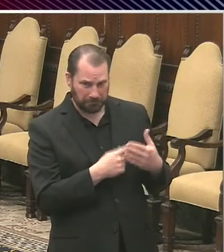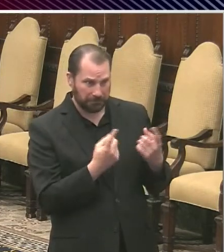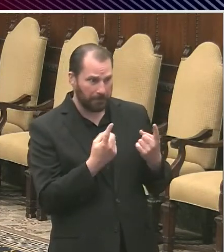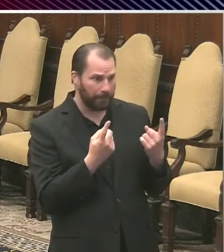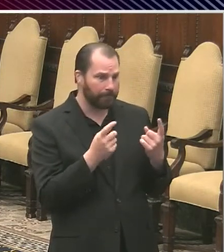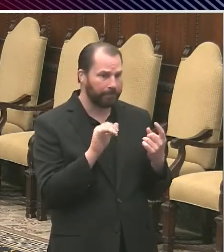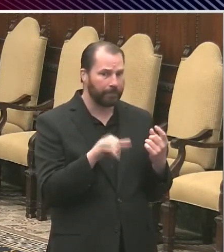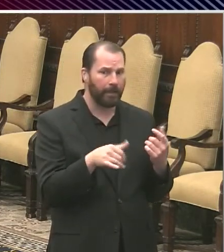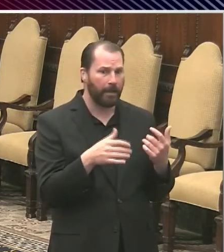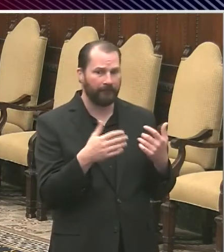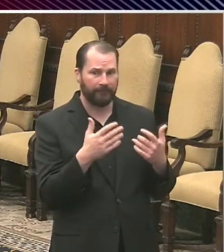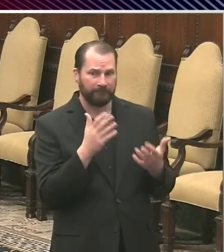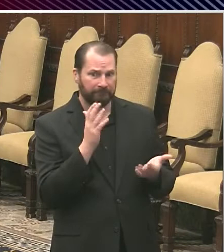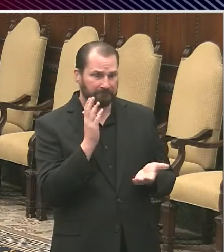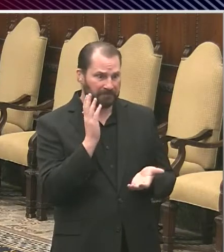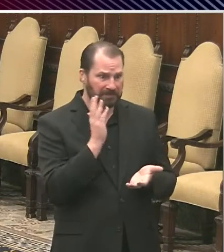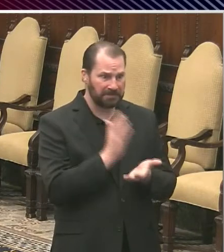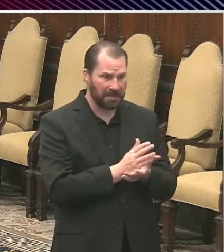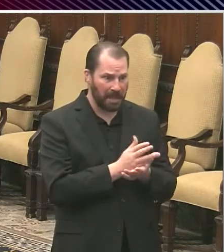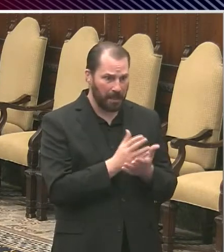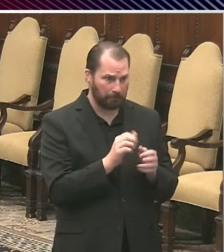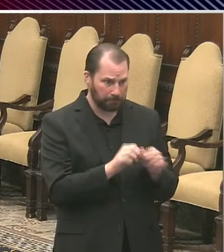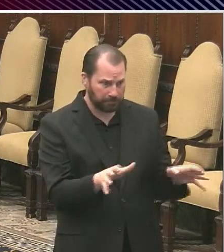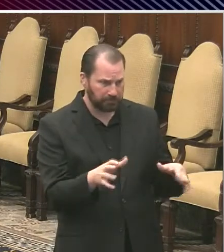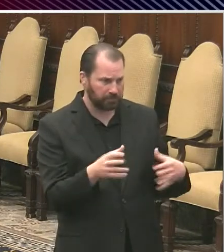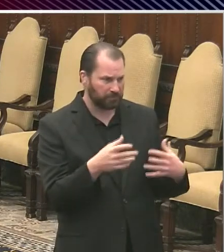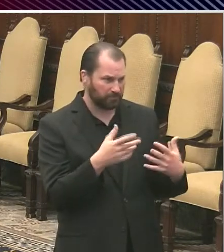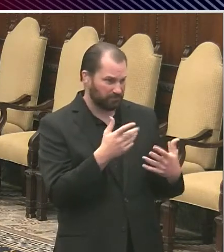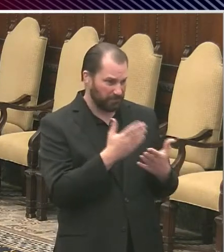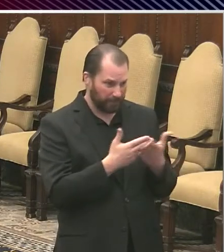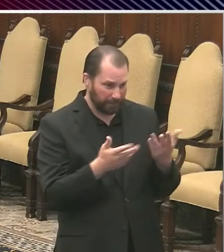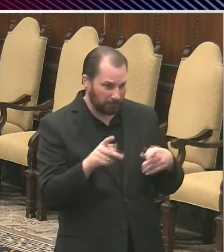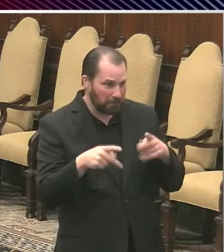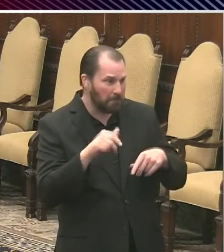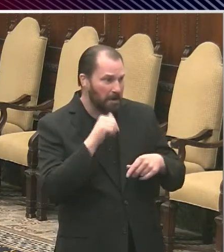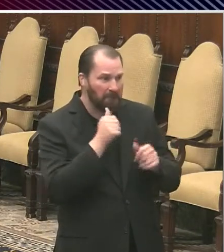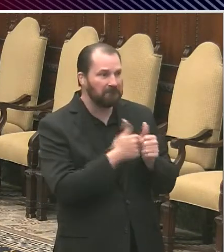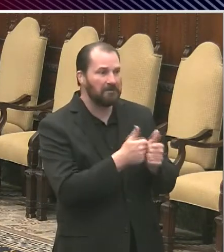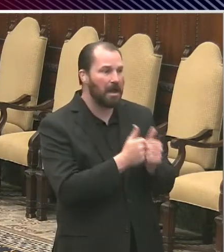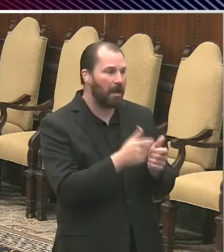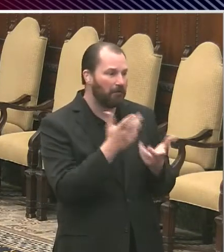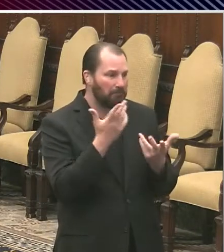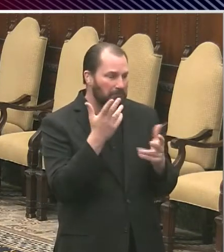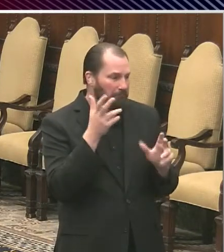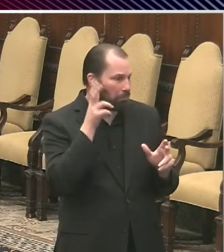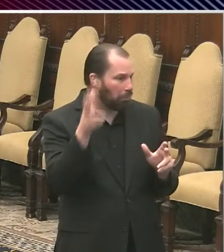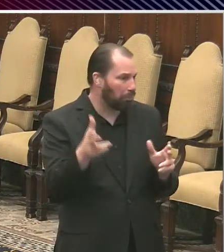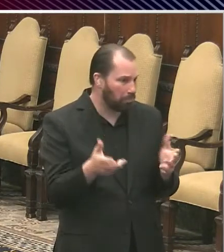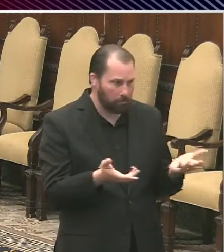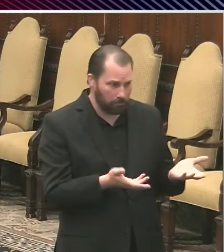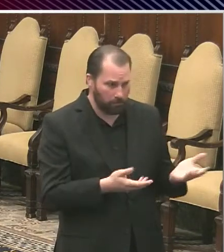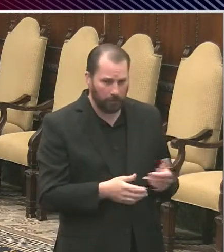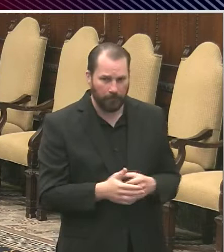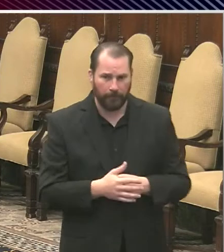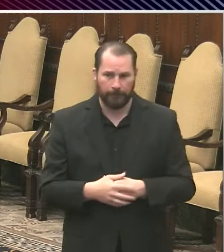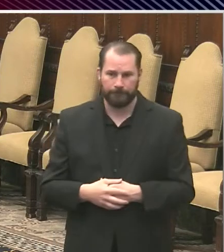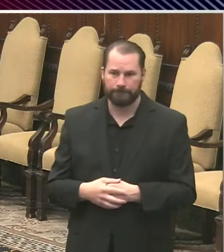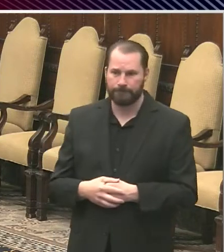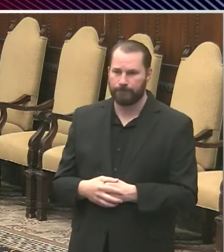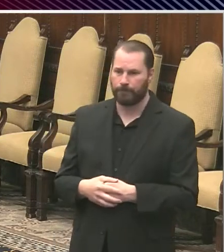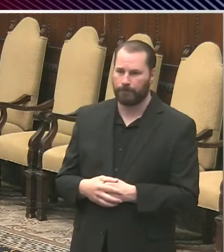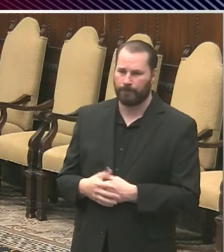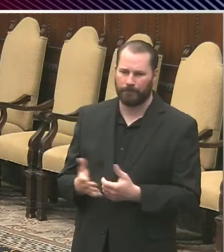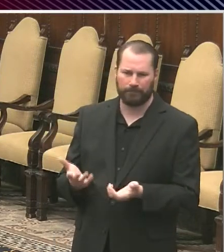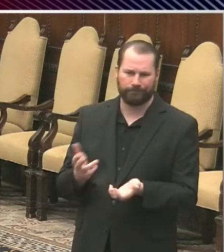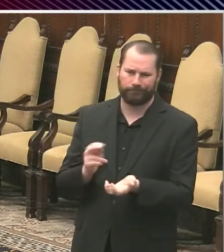not doing or could be doing? I don't think there's anything as far as the general principles that any nursing home is not trying to follow.